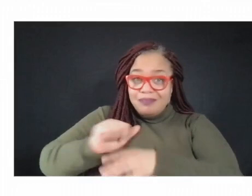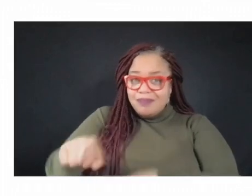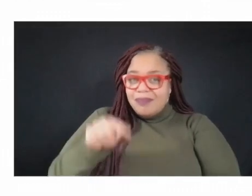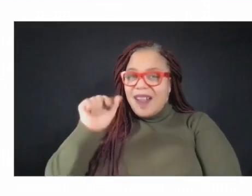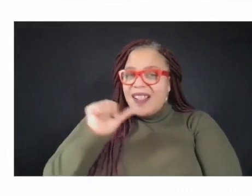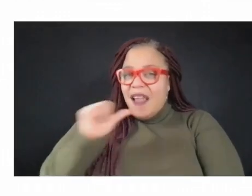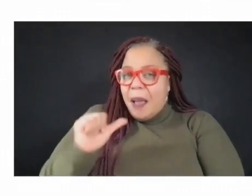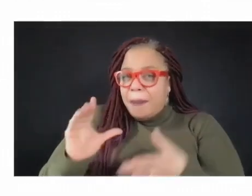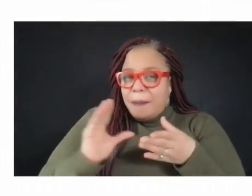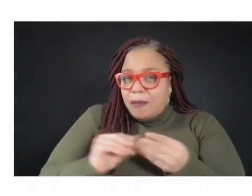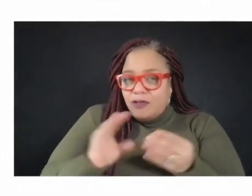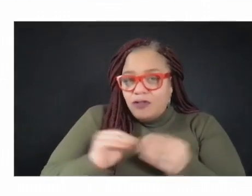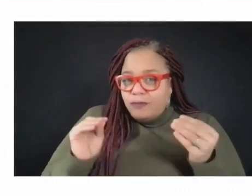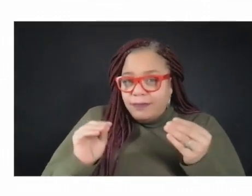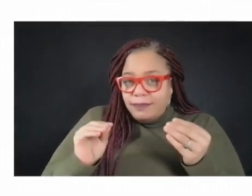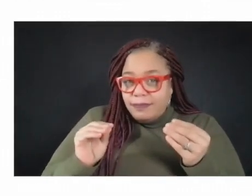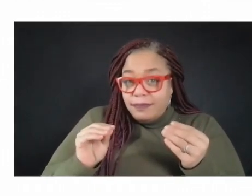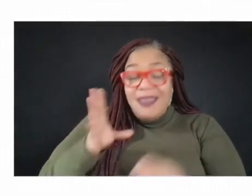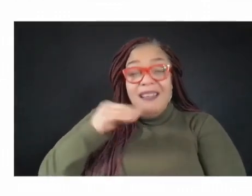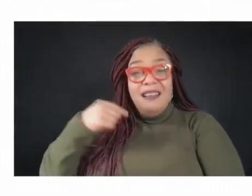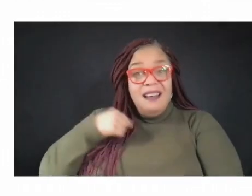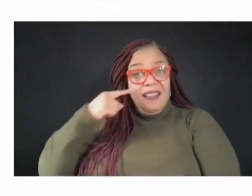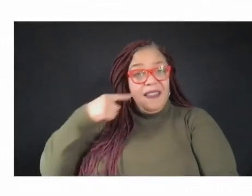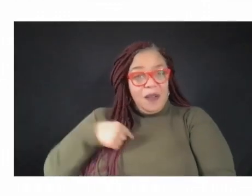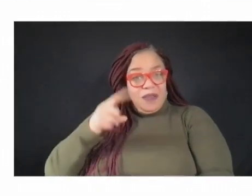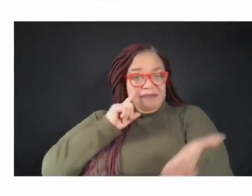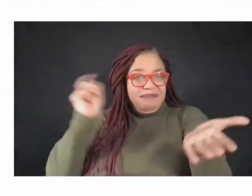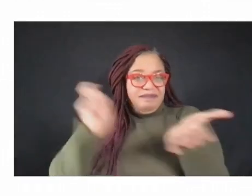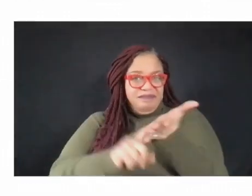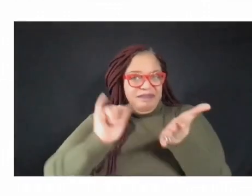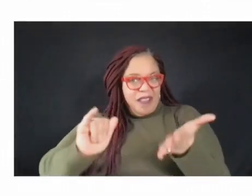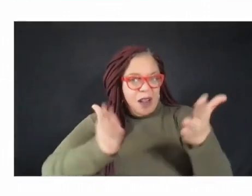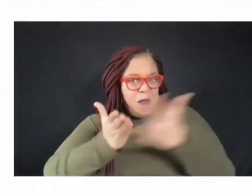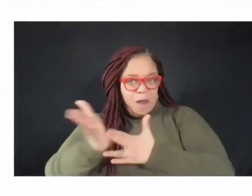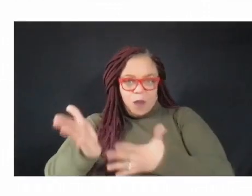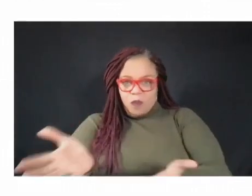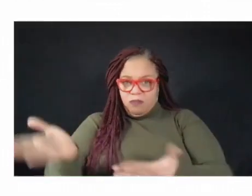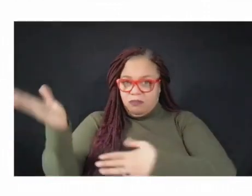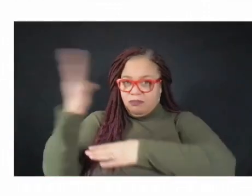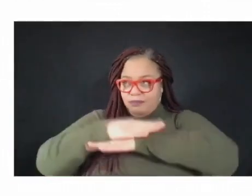we're seeing that throughout all of this as well.